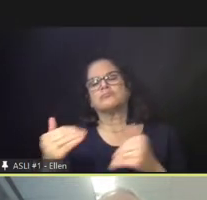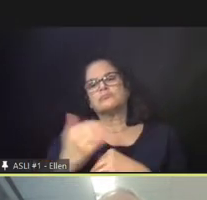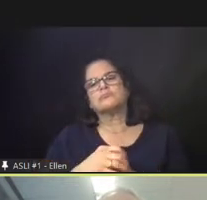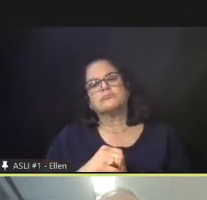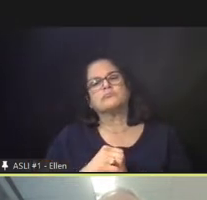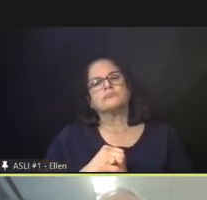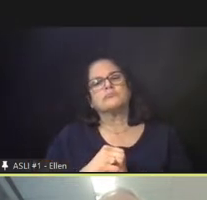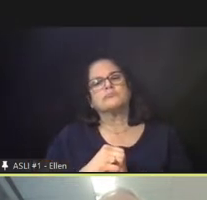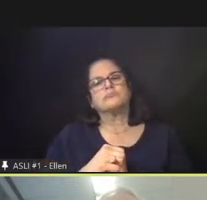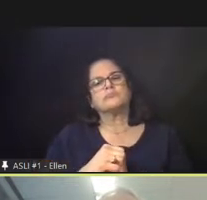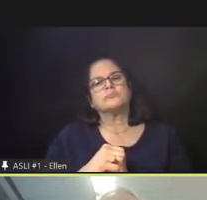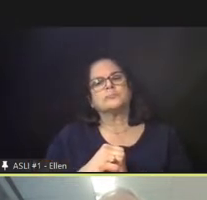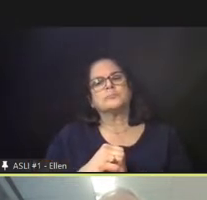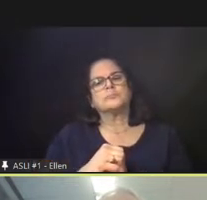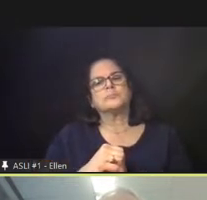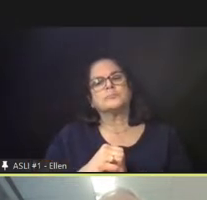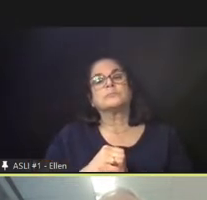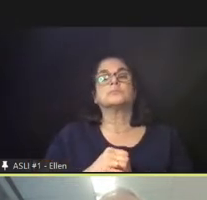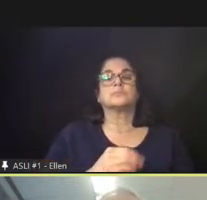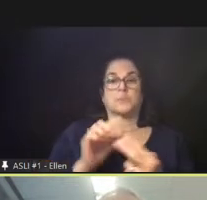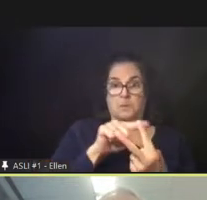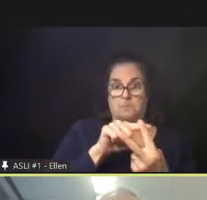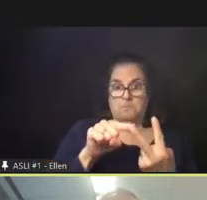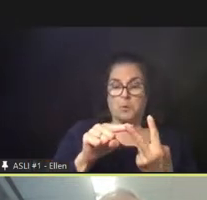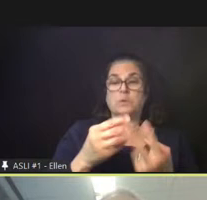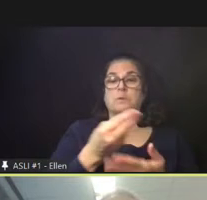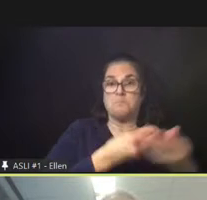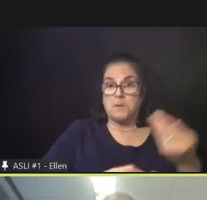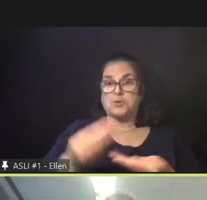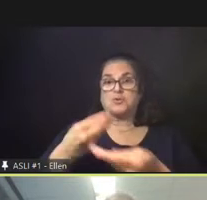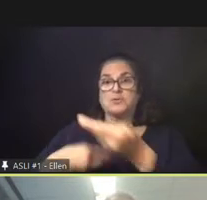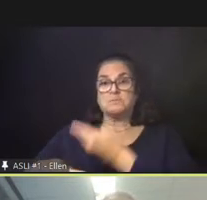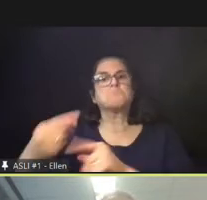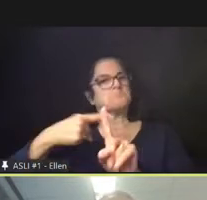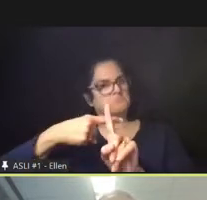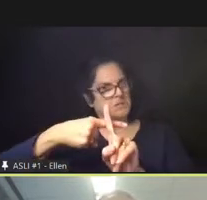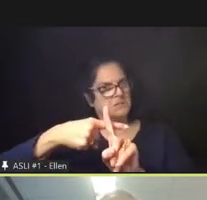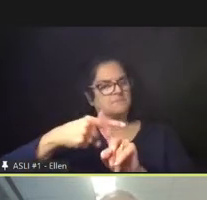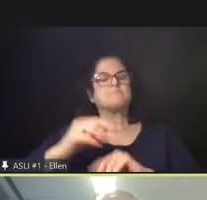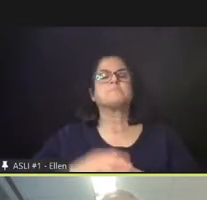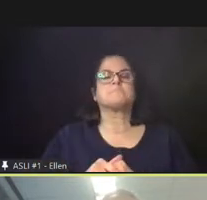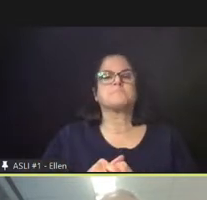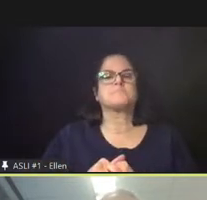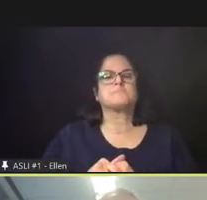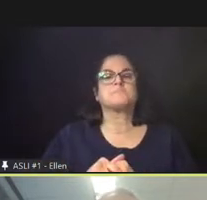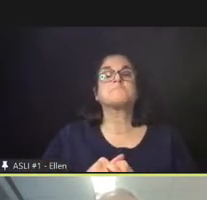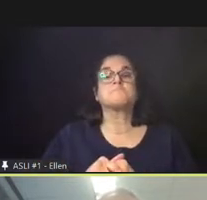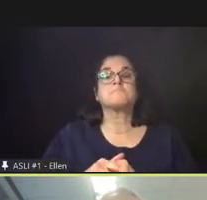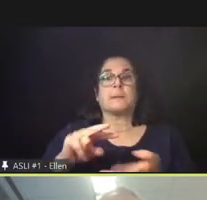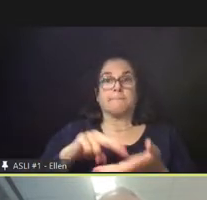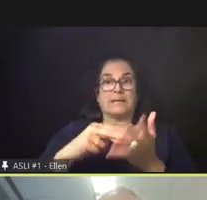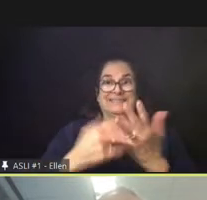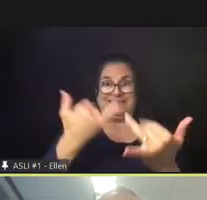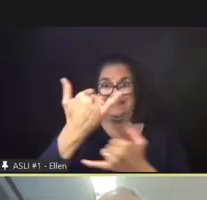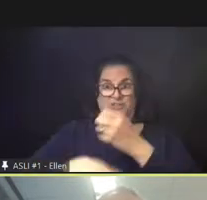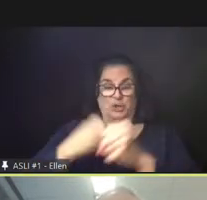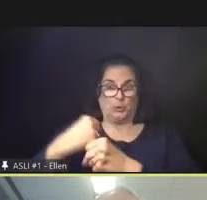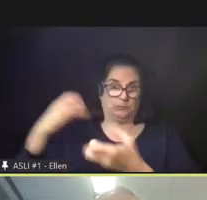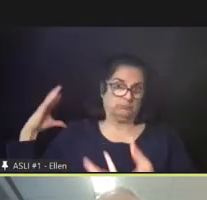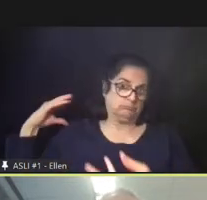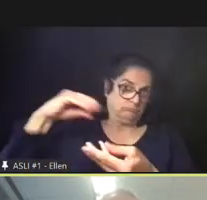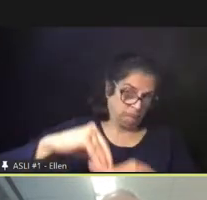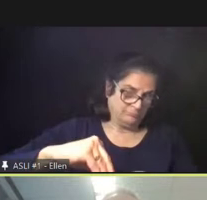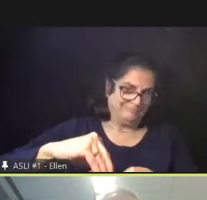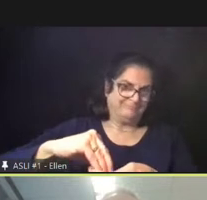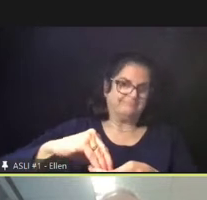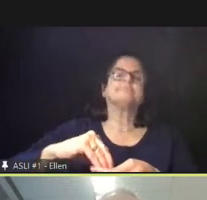$4.4 million on both an amended budget and original budget basis. This leaves us for year-to-date for system-generated